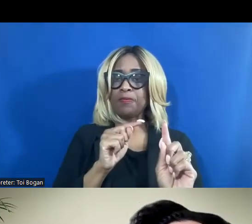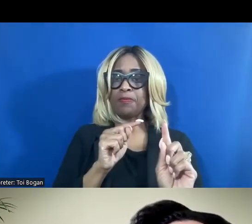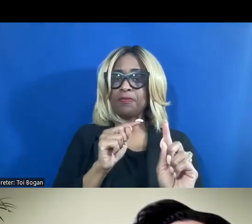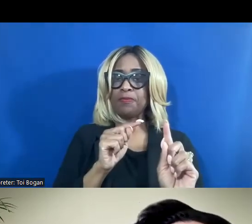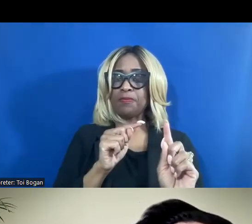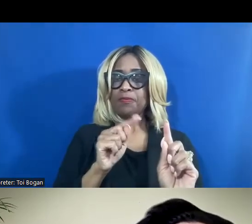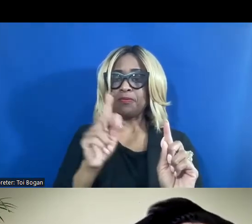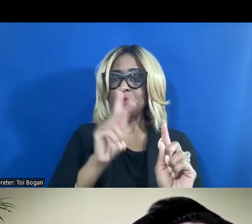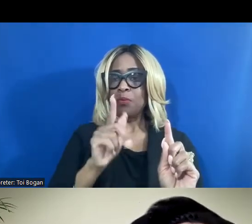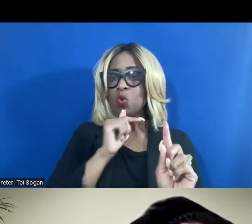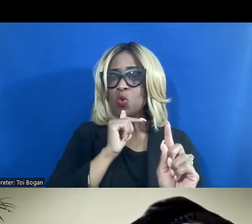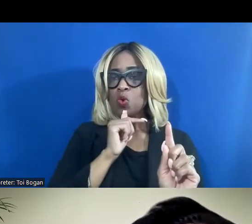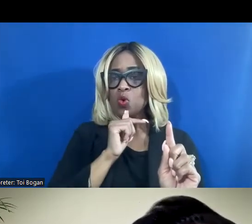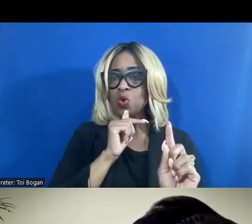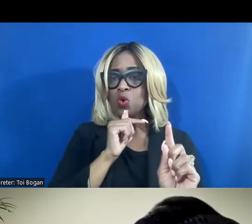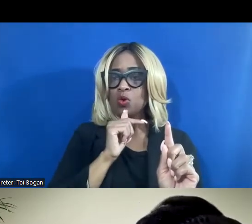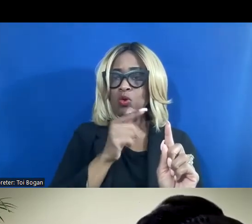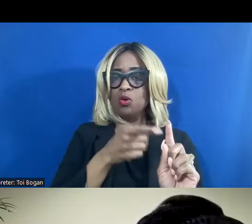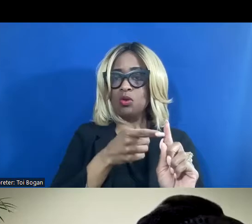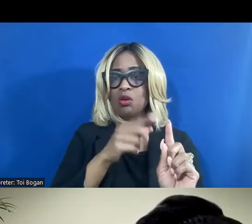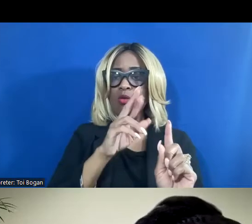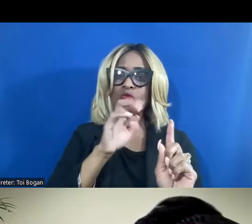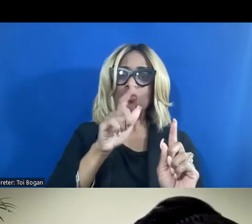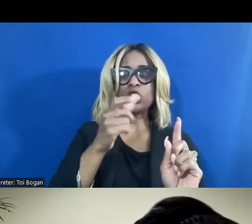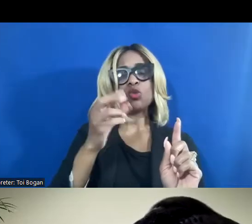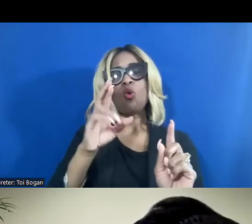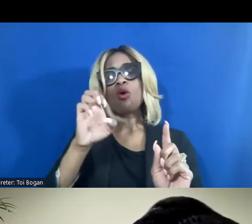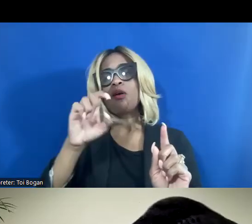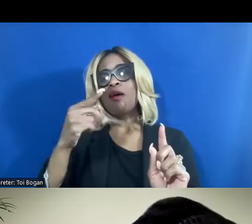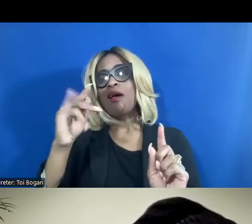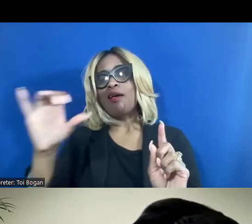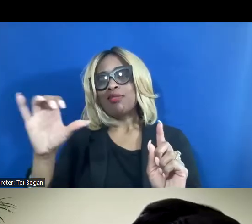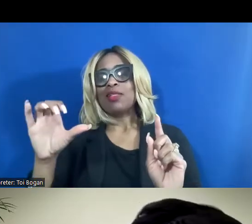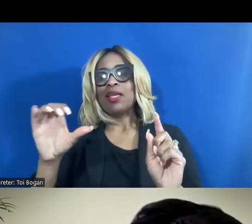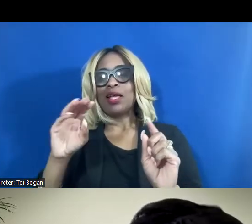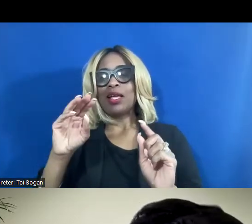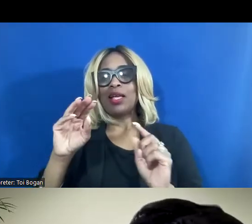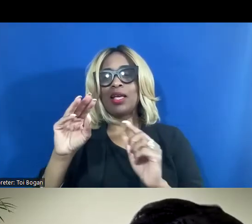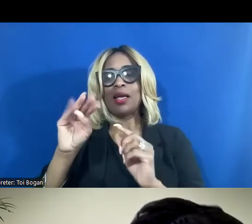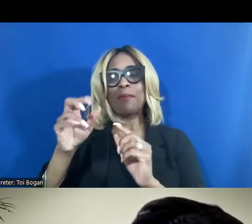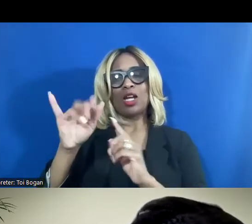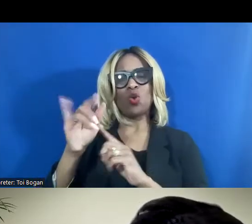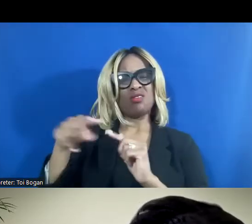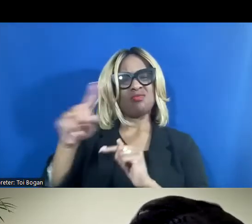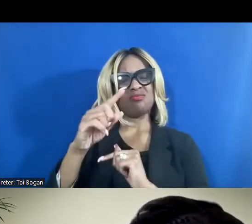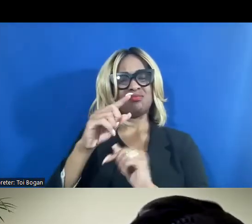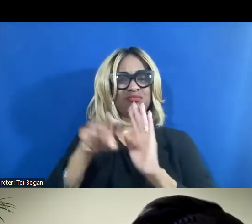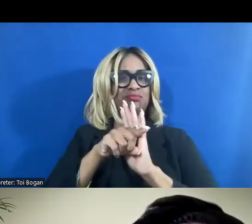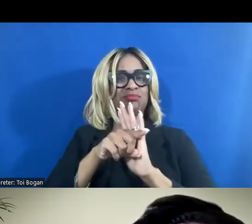who are a racial or ethnic minority, those negative experiences are